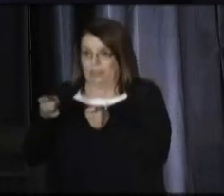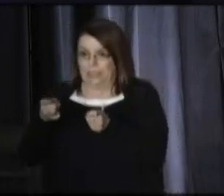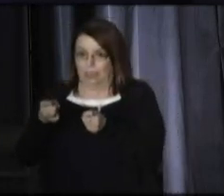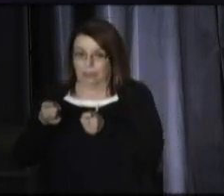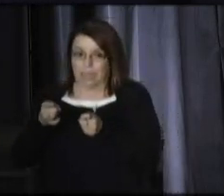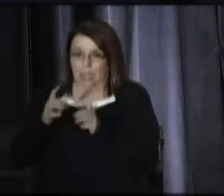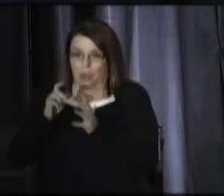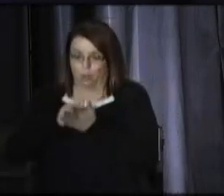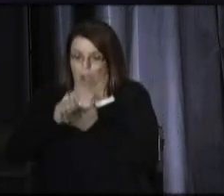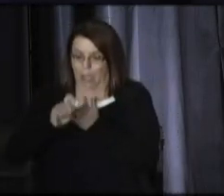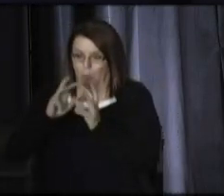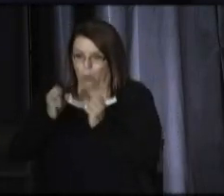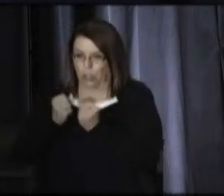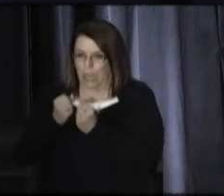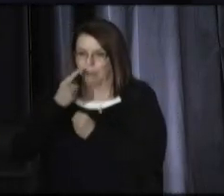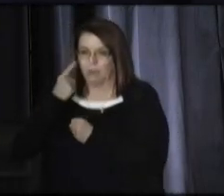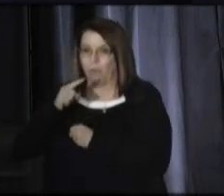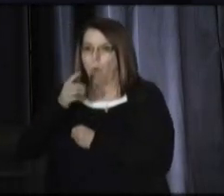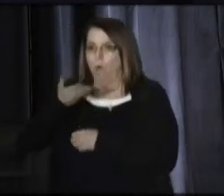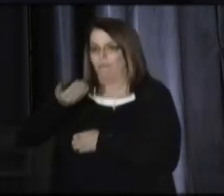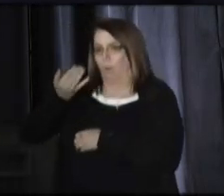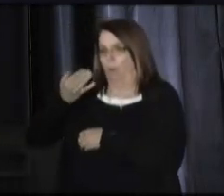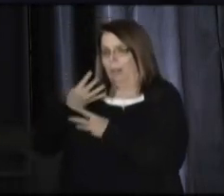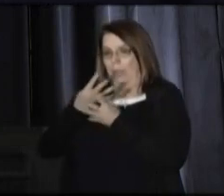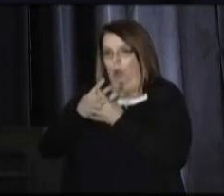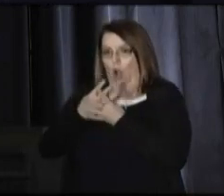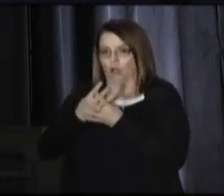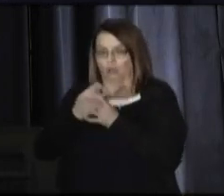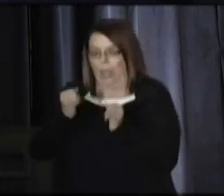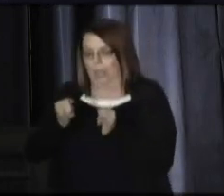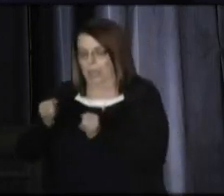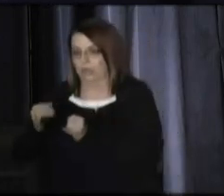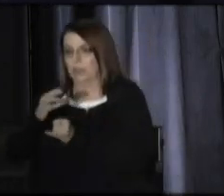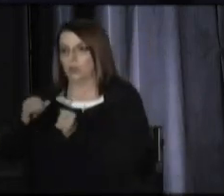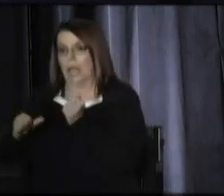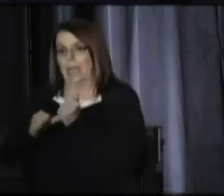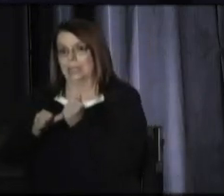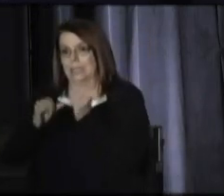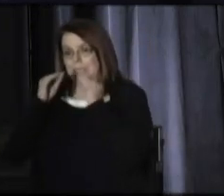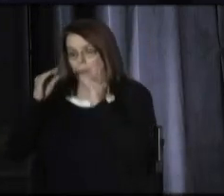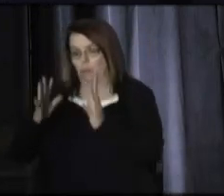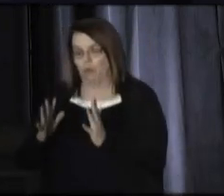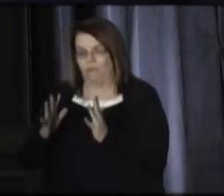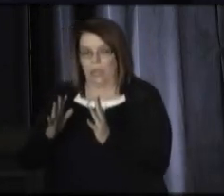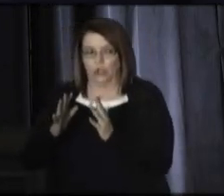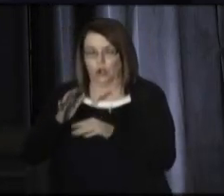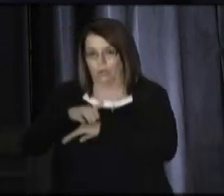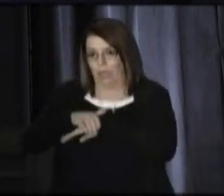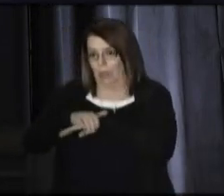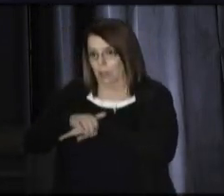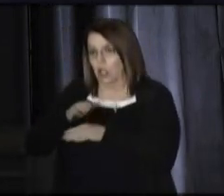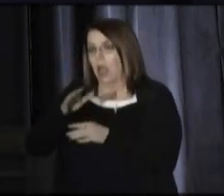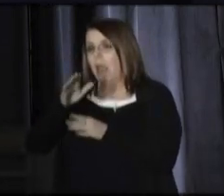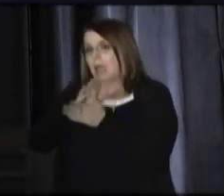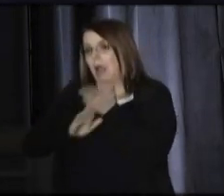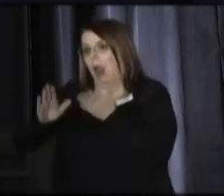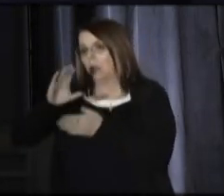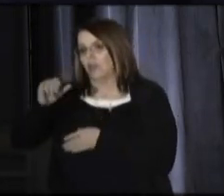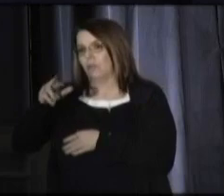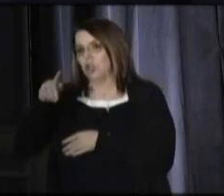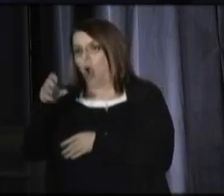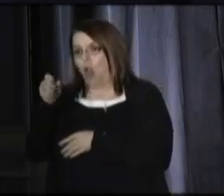being developed as a feature film. A finalist for the National Book Critics Circle Award, Leonard Prize, and